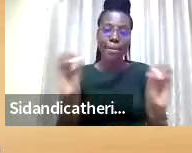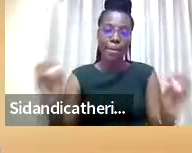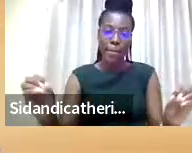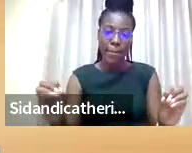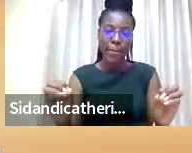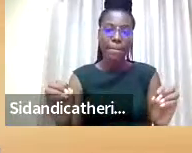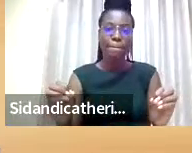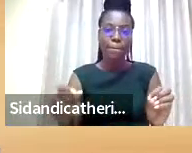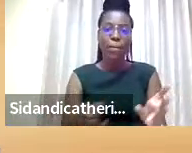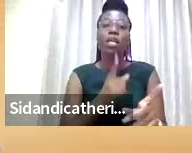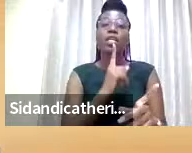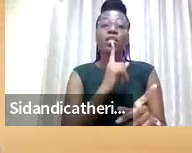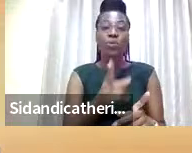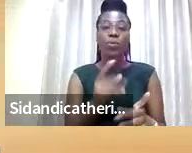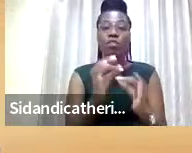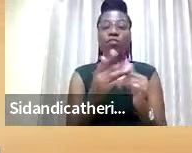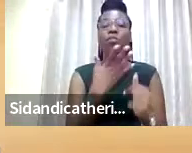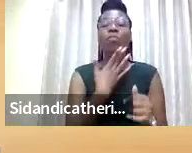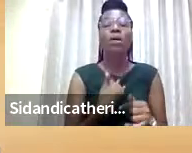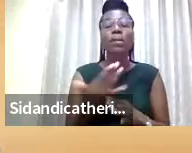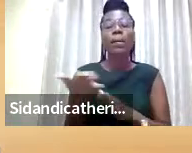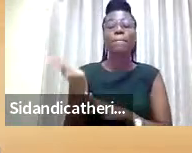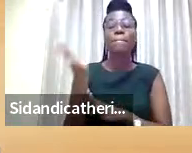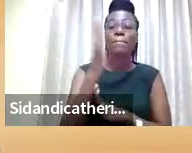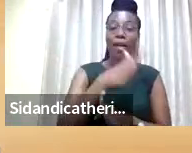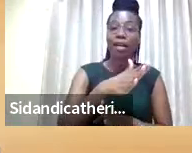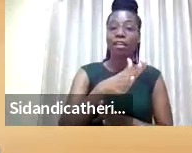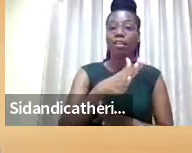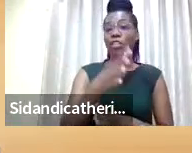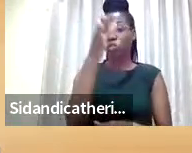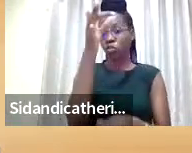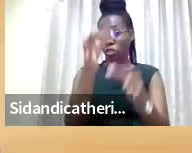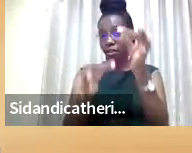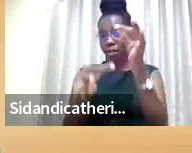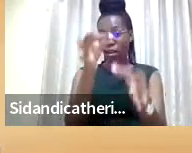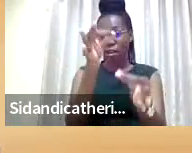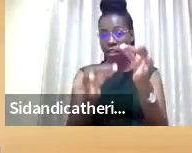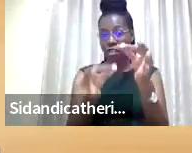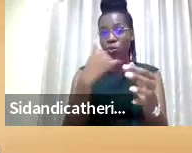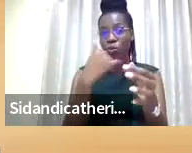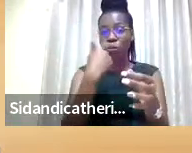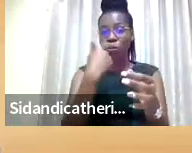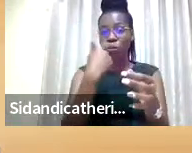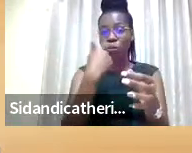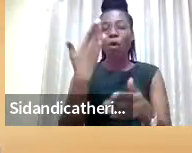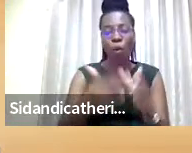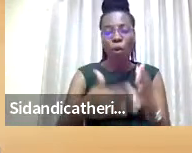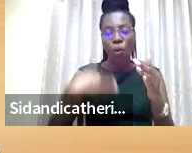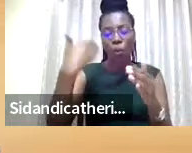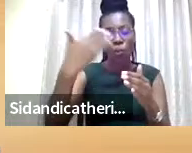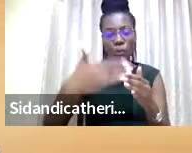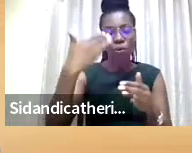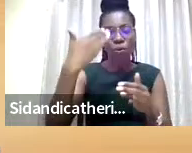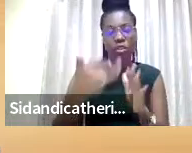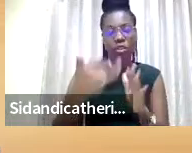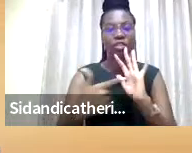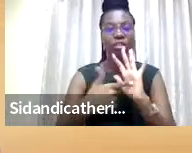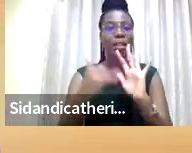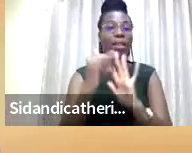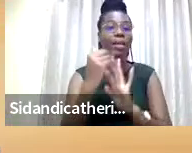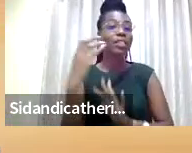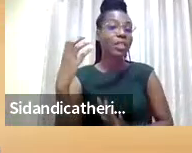is to go back to the judge, to the judges who are always faced with these kind of situations,